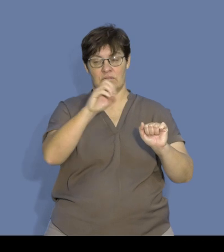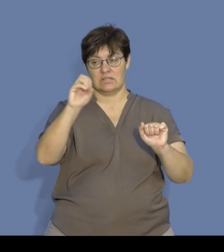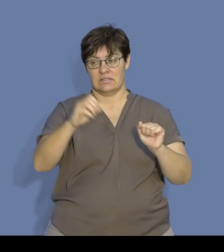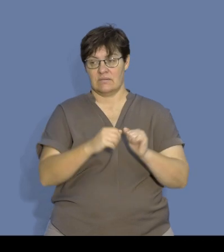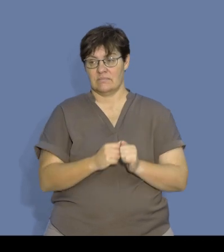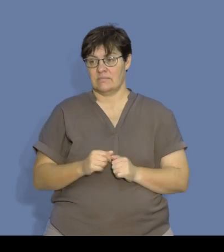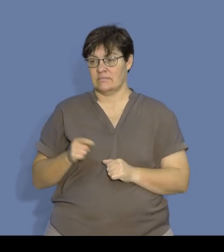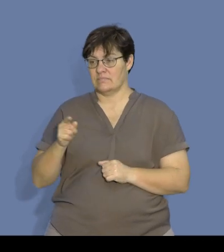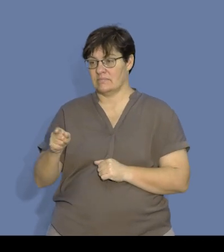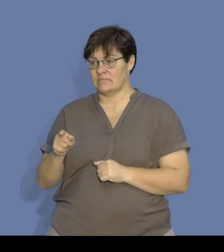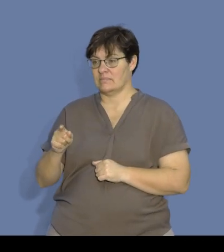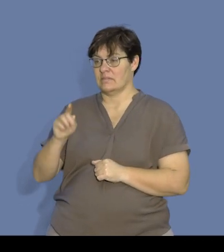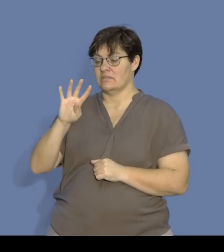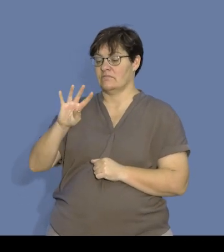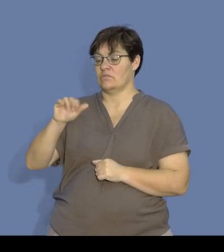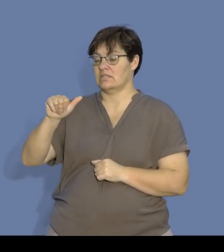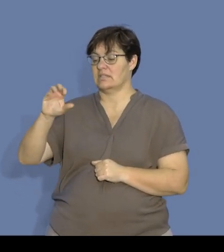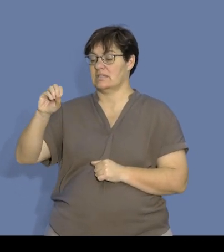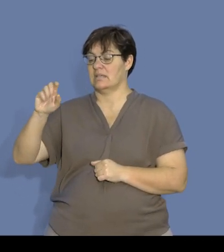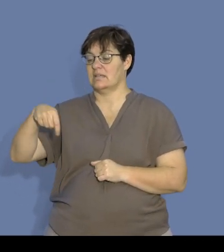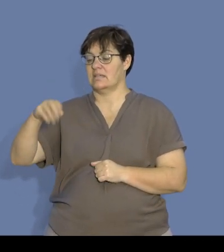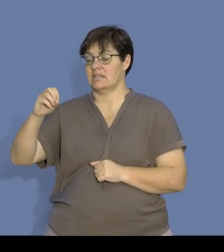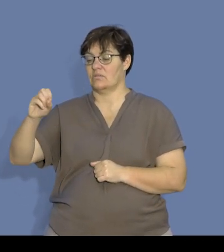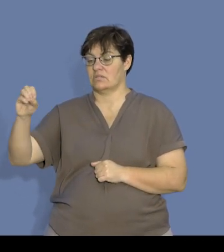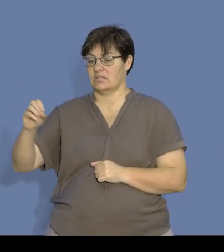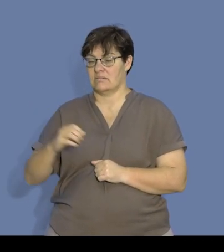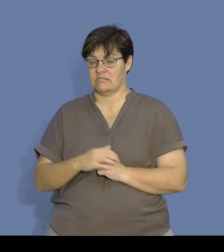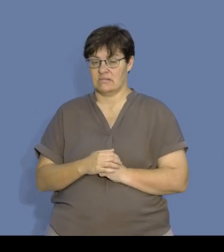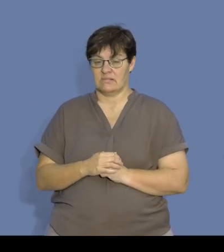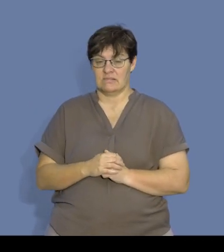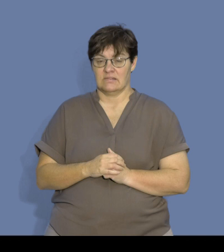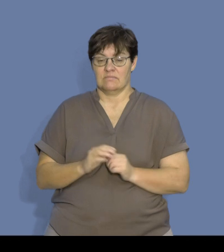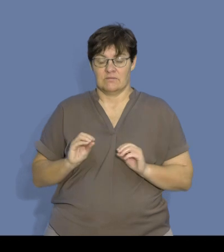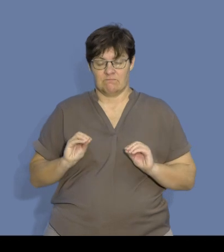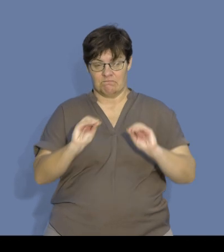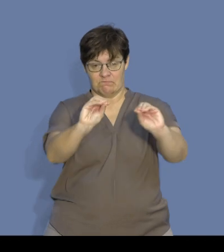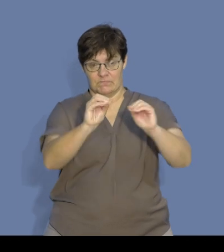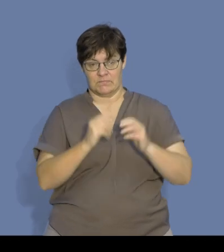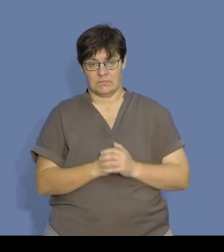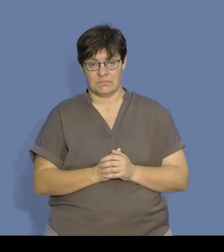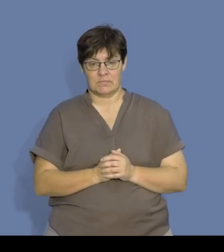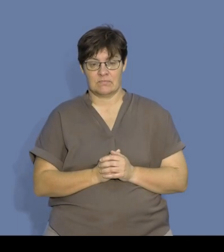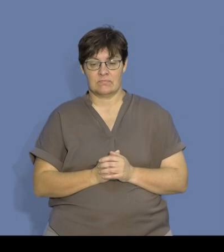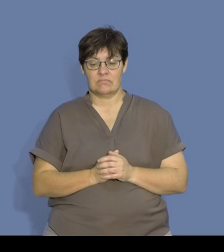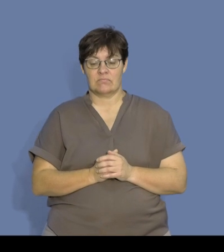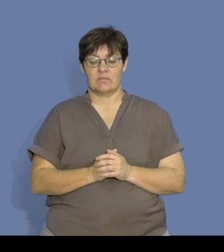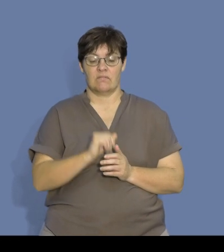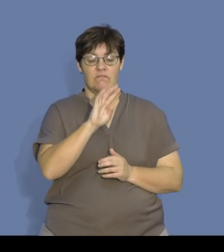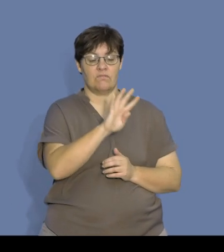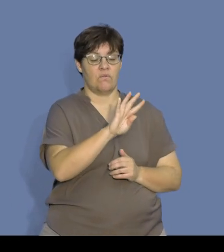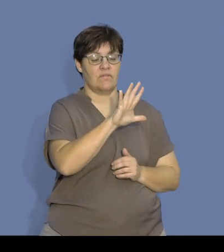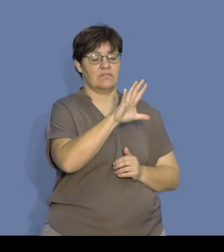taken 450,000, whereas Vish has taken 460,000. So let's fill that